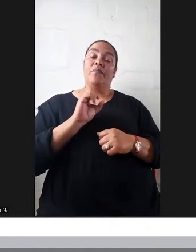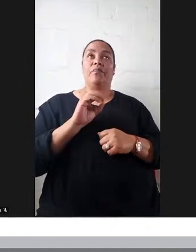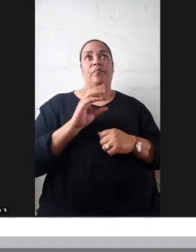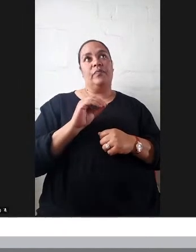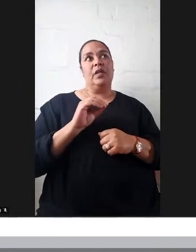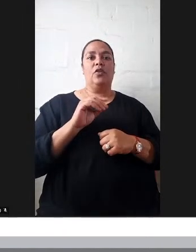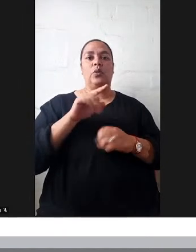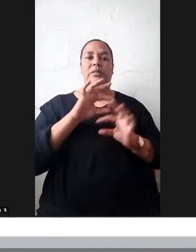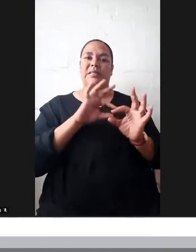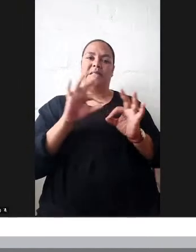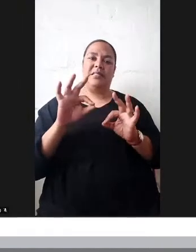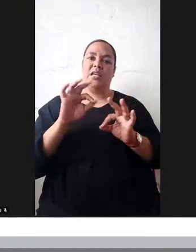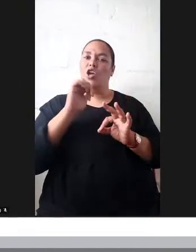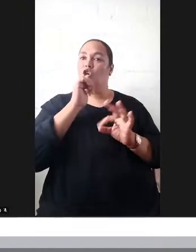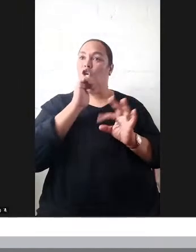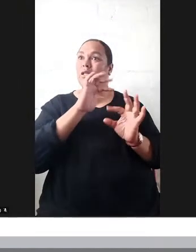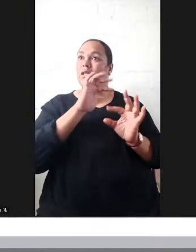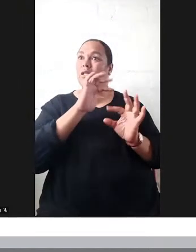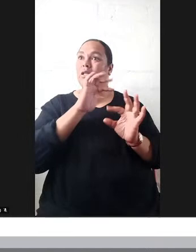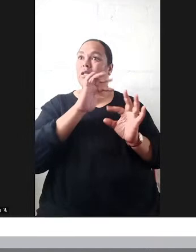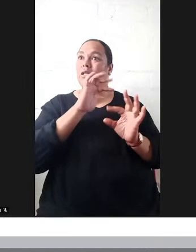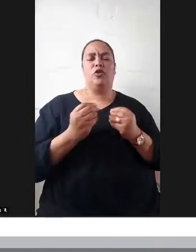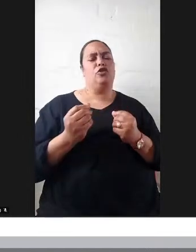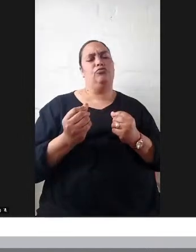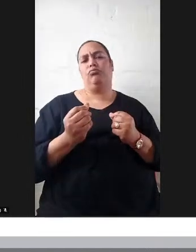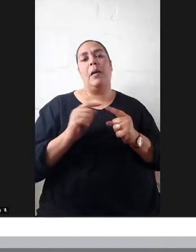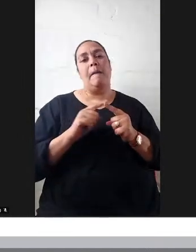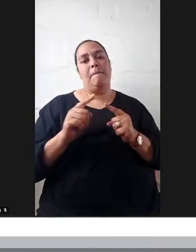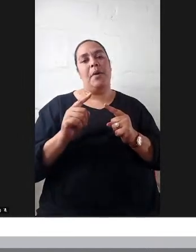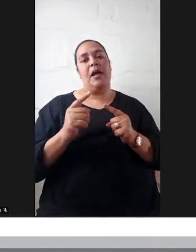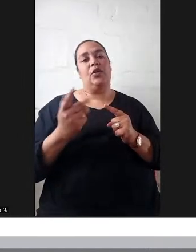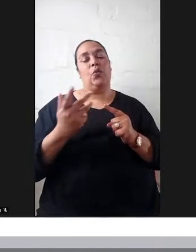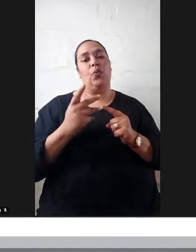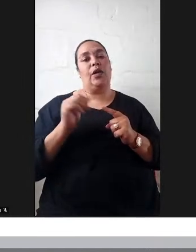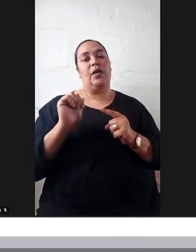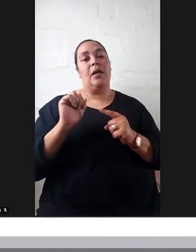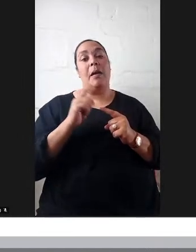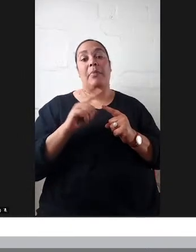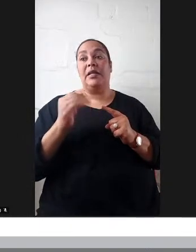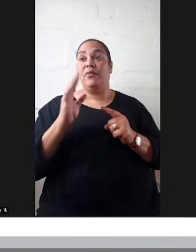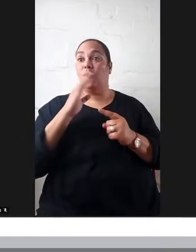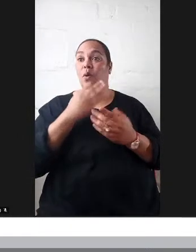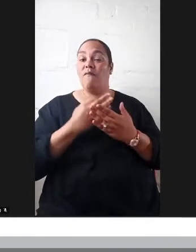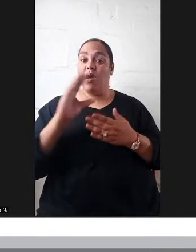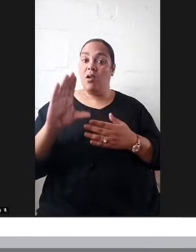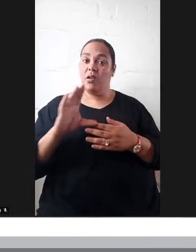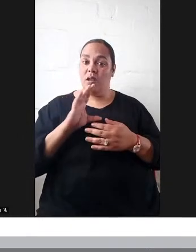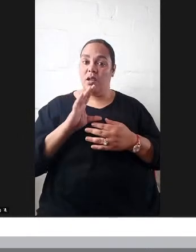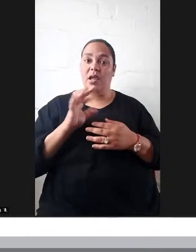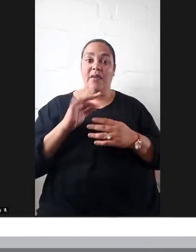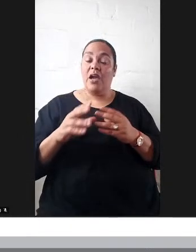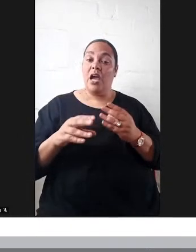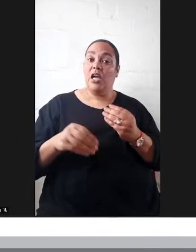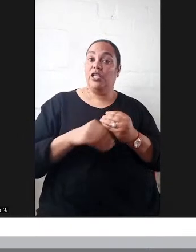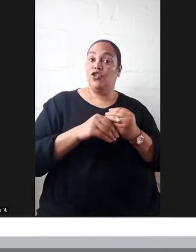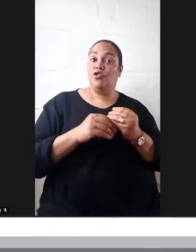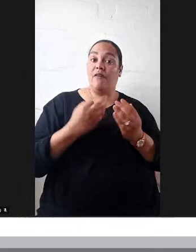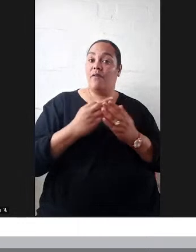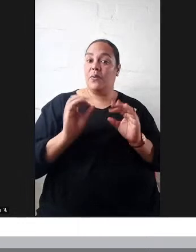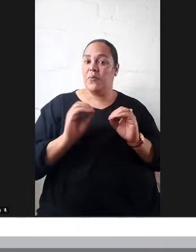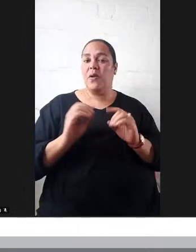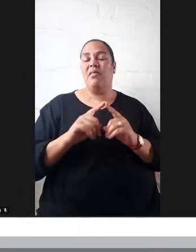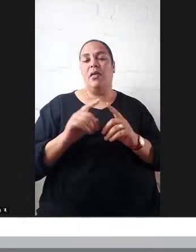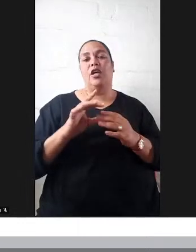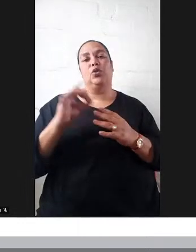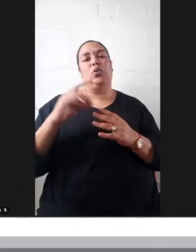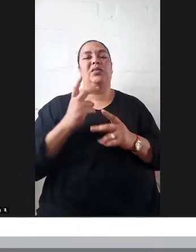none of these are ideal solutions, but if there's no funding of the, if there's no additional funding, there's some very, very hard choices that